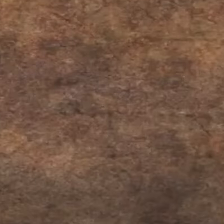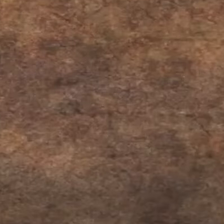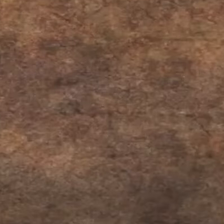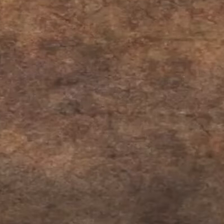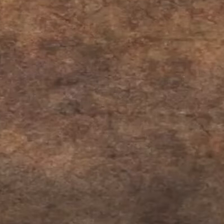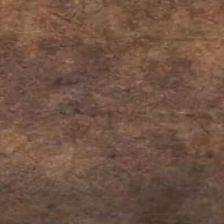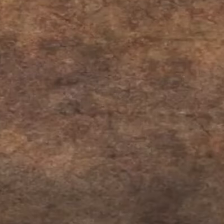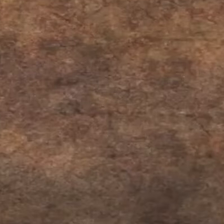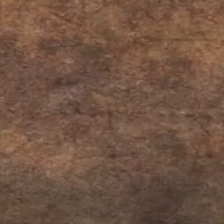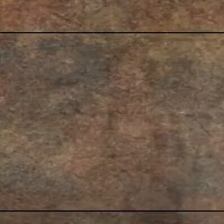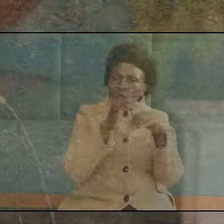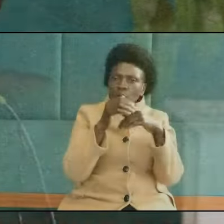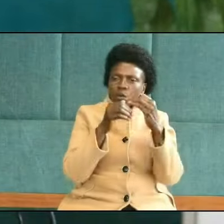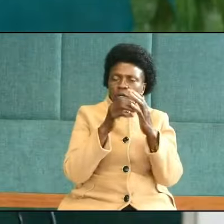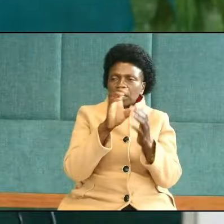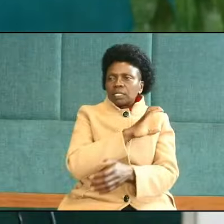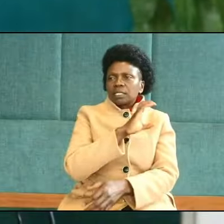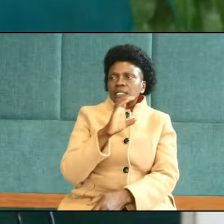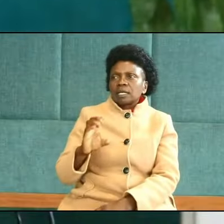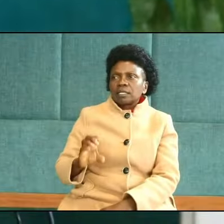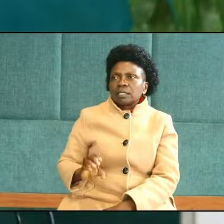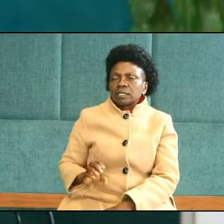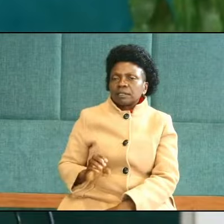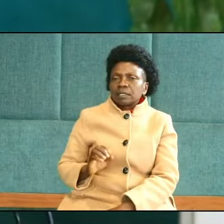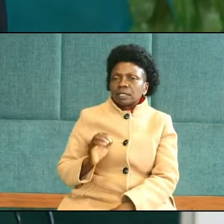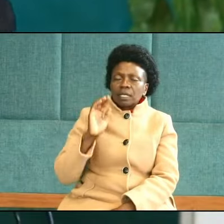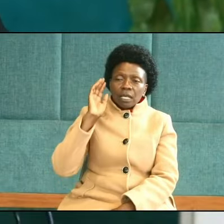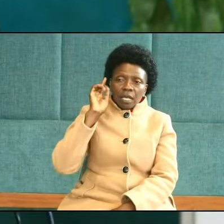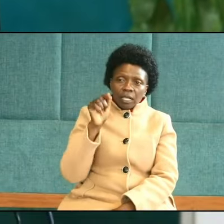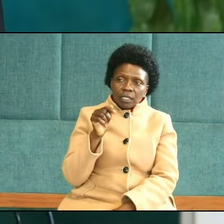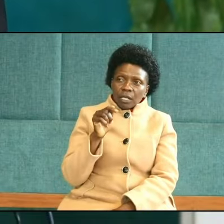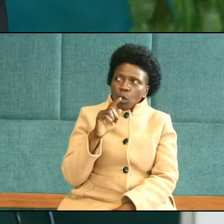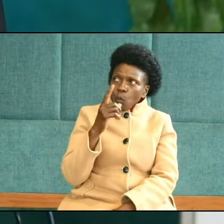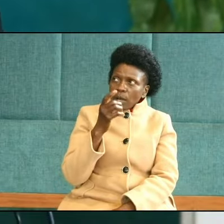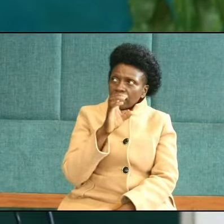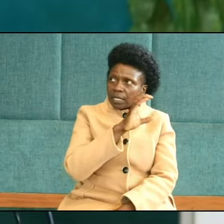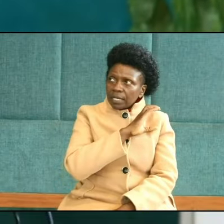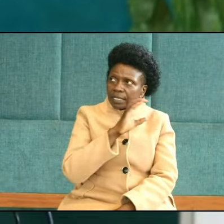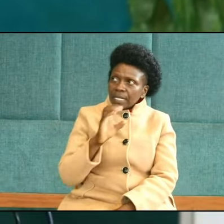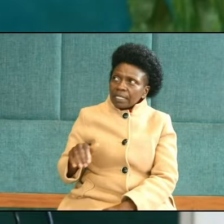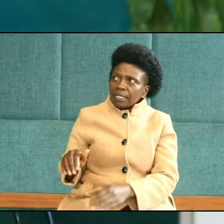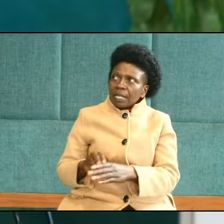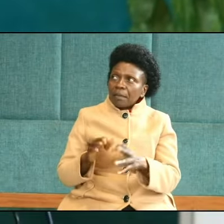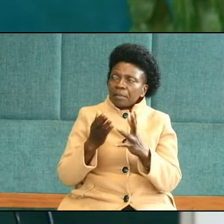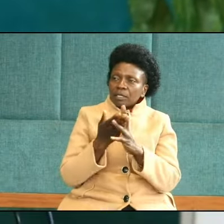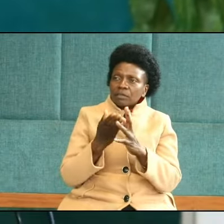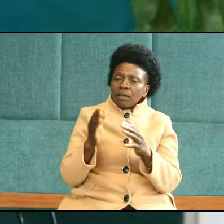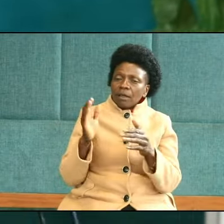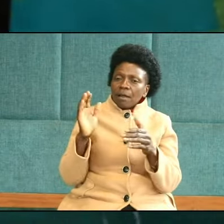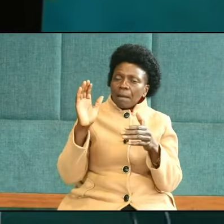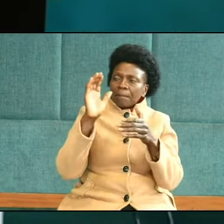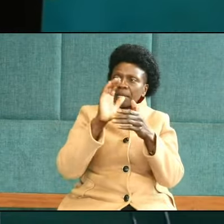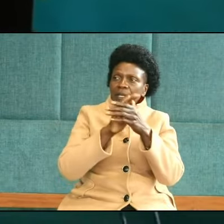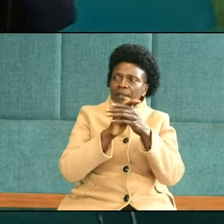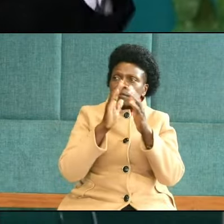to all Christians. Here it is. One Christian in the midst of unbelievers, like Naomi